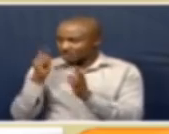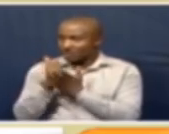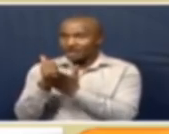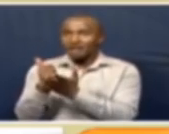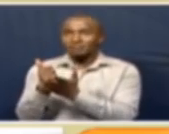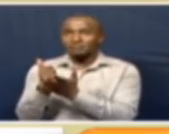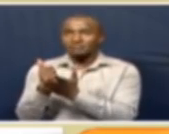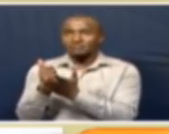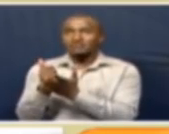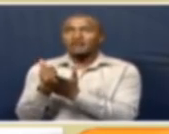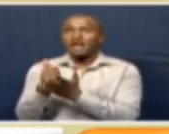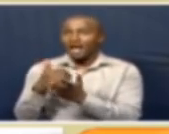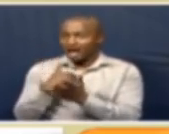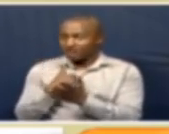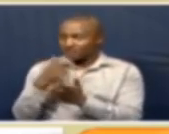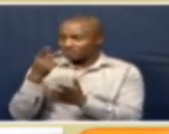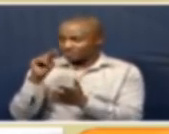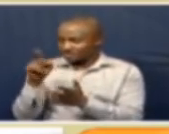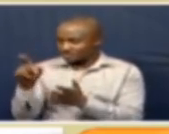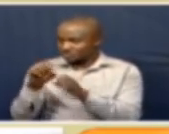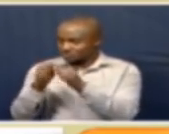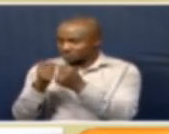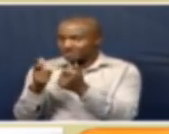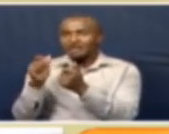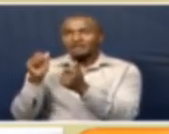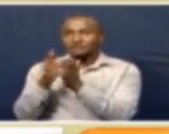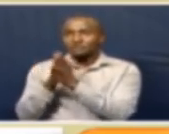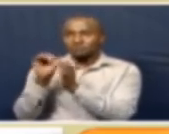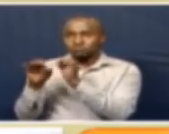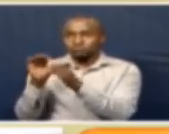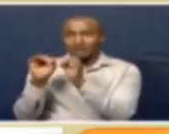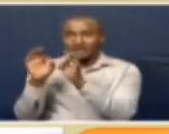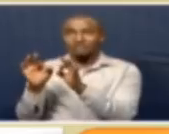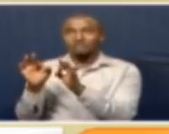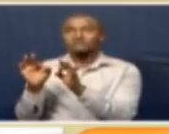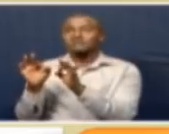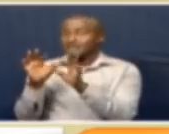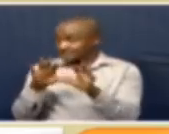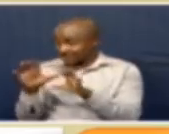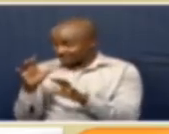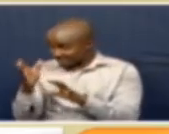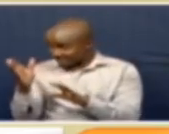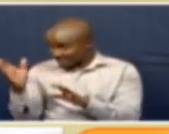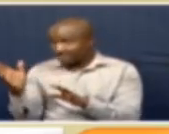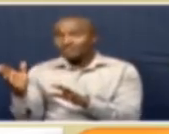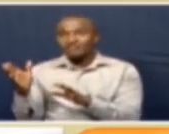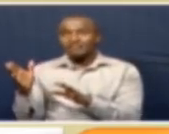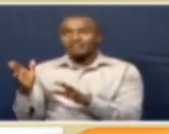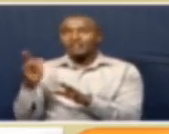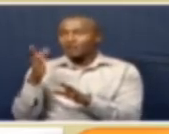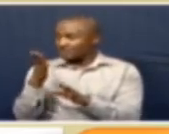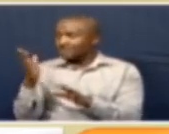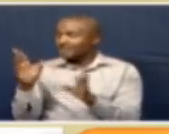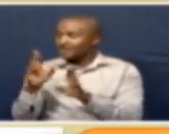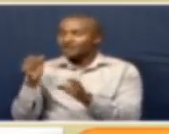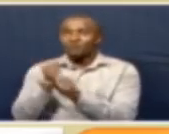There's a pin on my social media. Mm-hmm. You can all go there. Just post your stories. If you've been assaulted, post. There's a lot of lawyers who are willing to